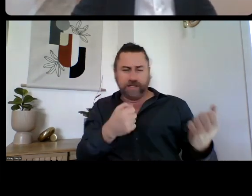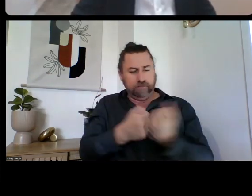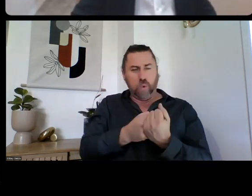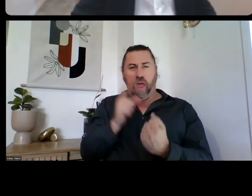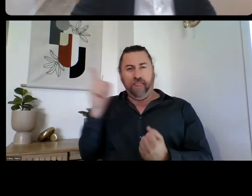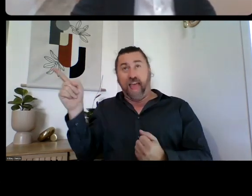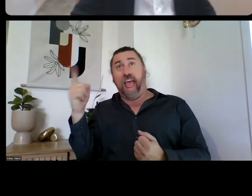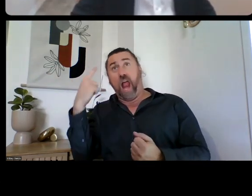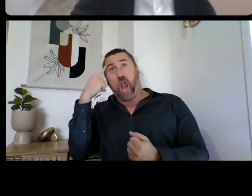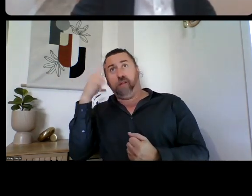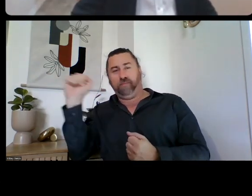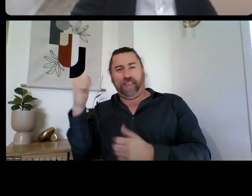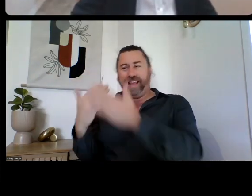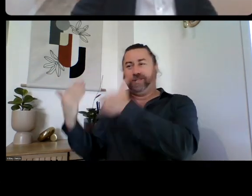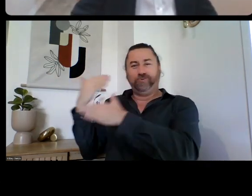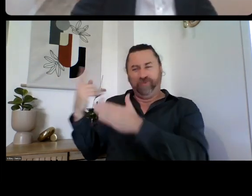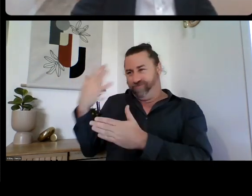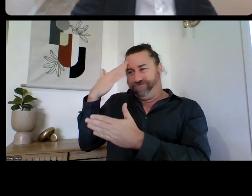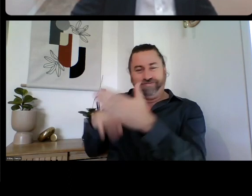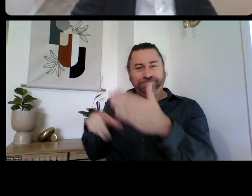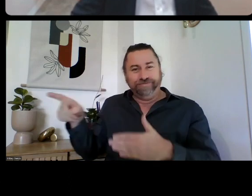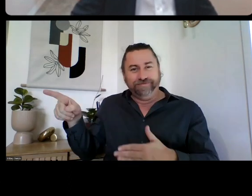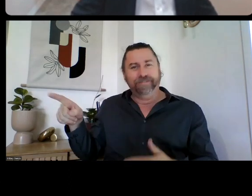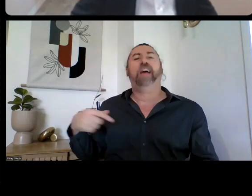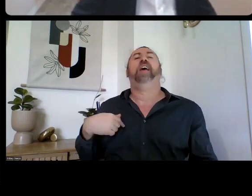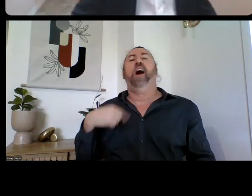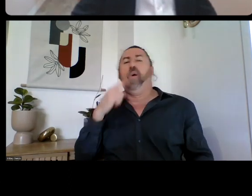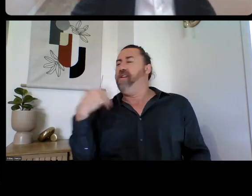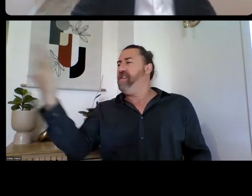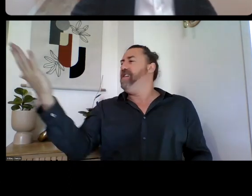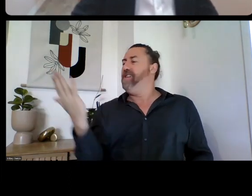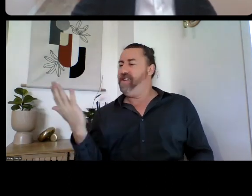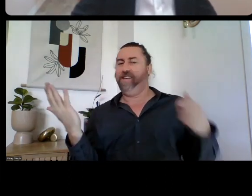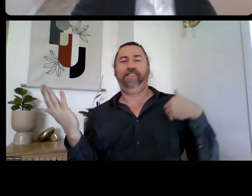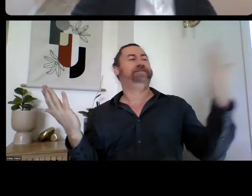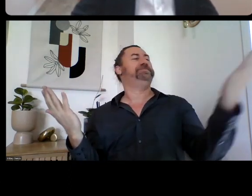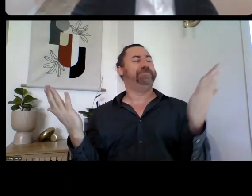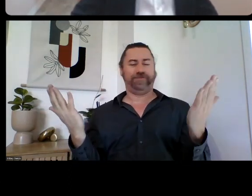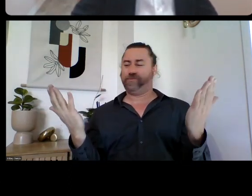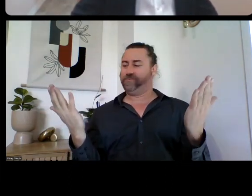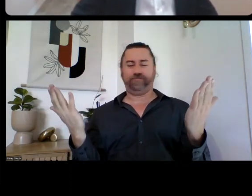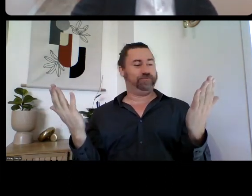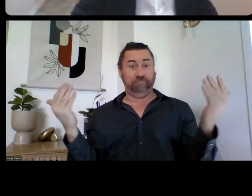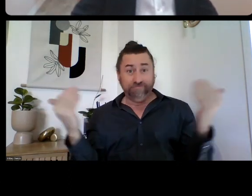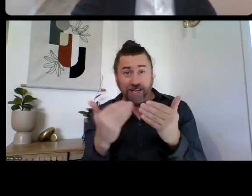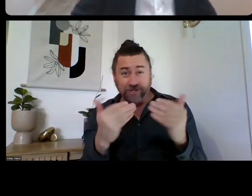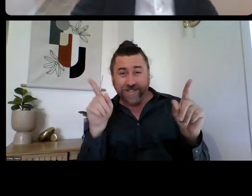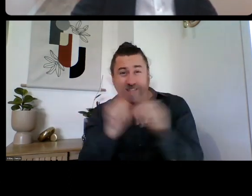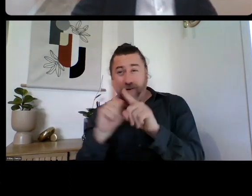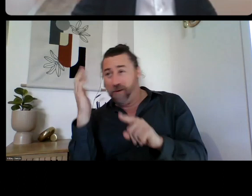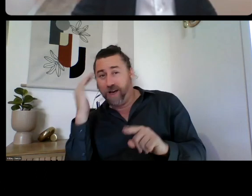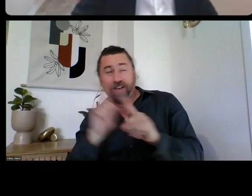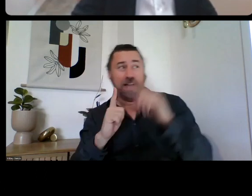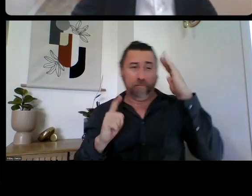need. And then we'll compare that to the classification structure to determine how things might need to be adjusted. So that's a kind of